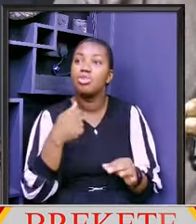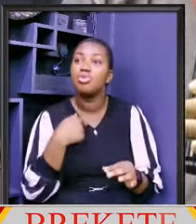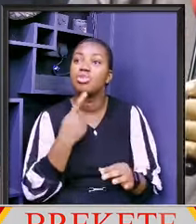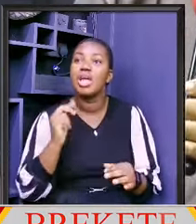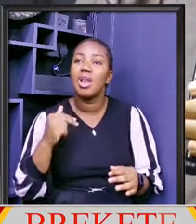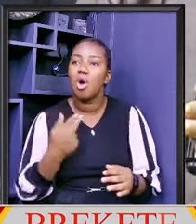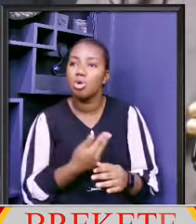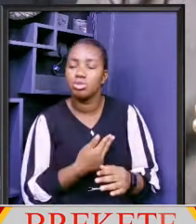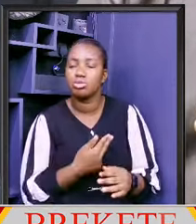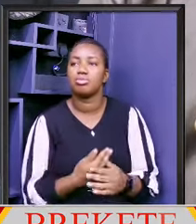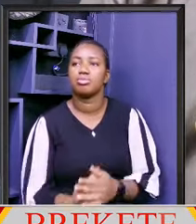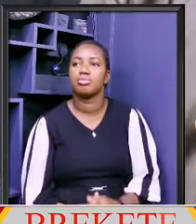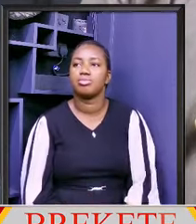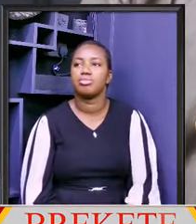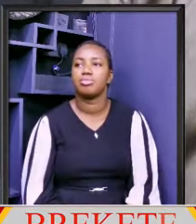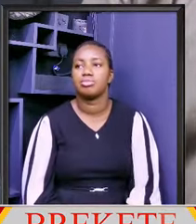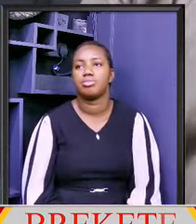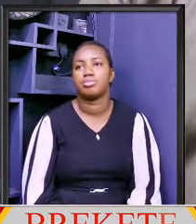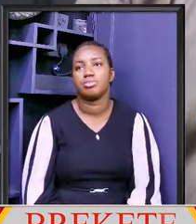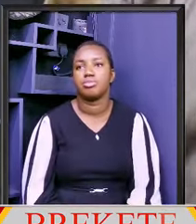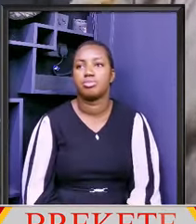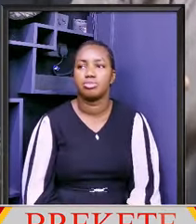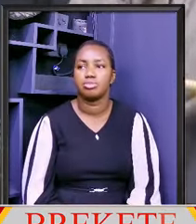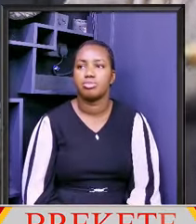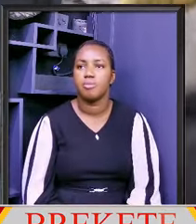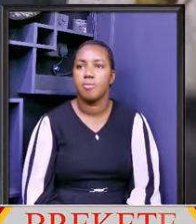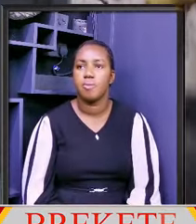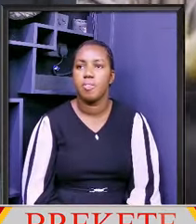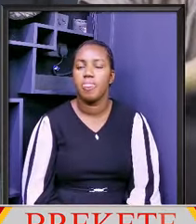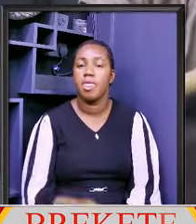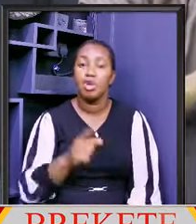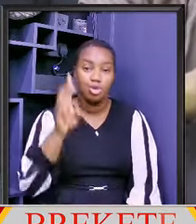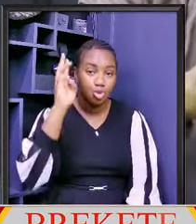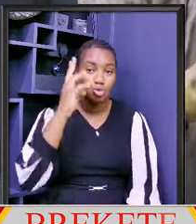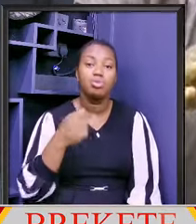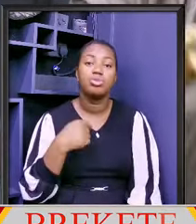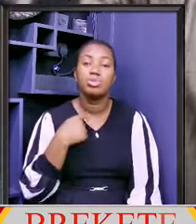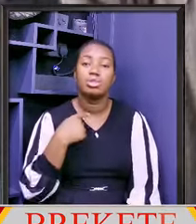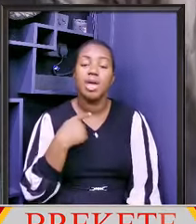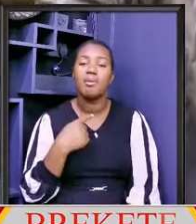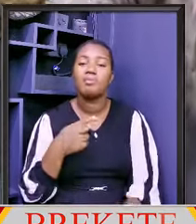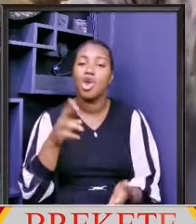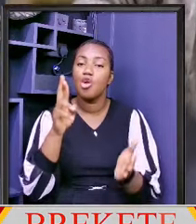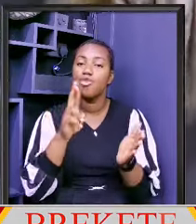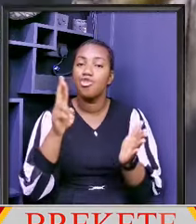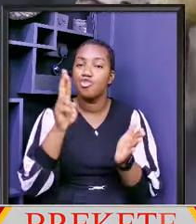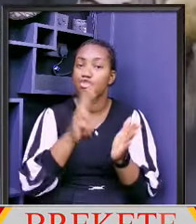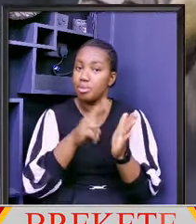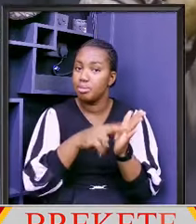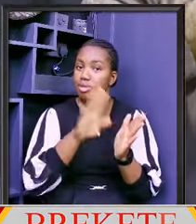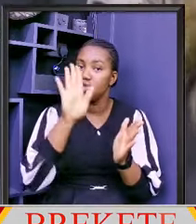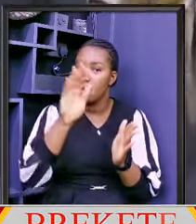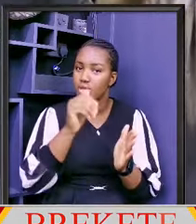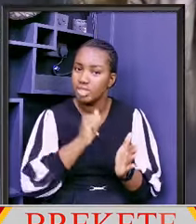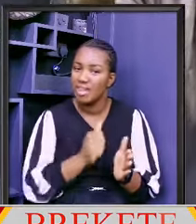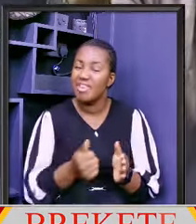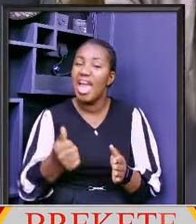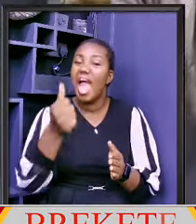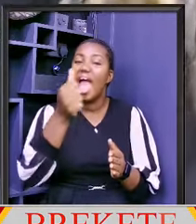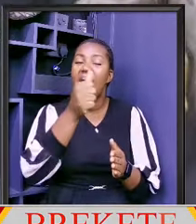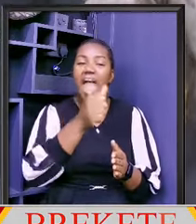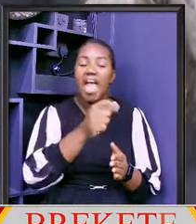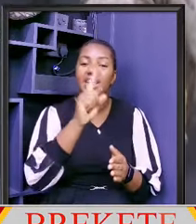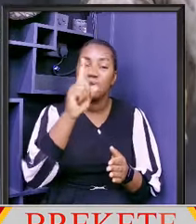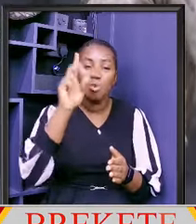mic. Now, I mean, pin up. Okay, Tom, no worry. You go repeat yourself. Yes, sir. Anyone who will see, say, you talk way, no,